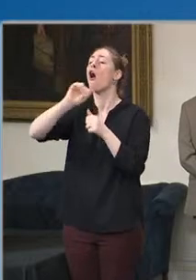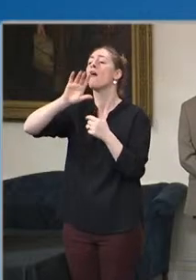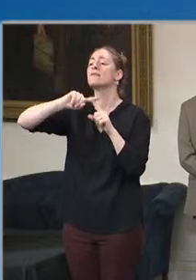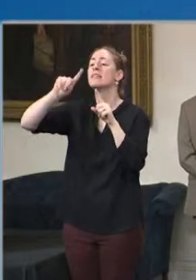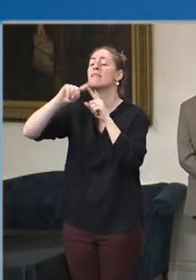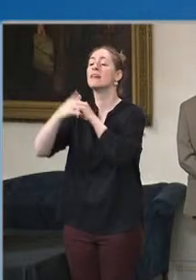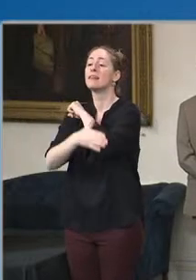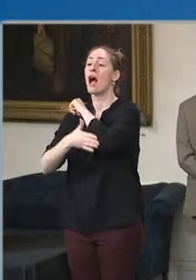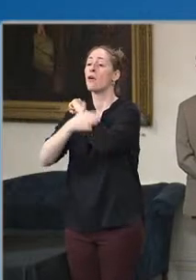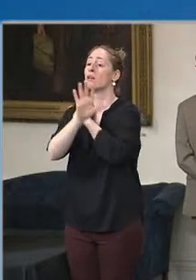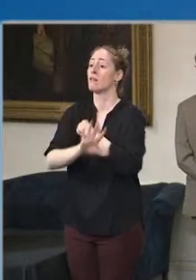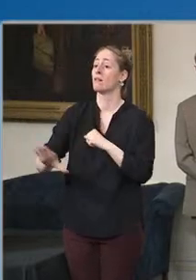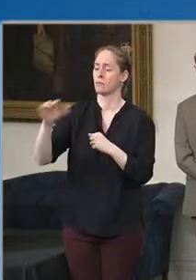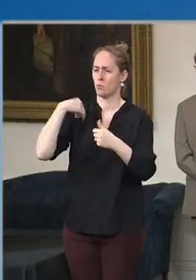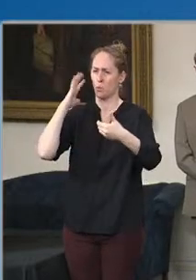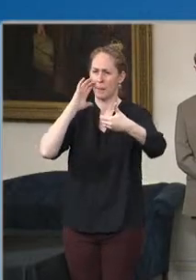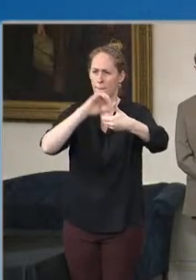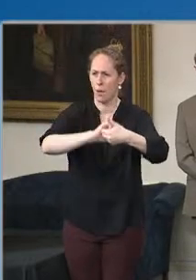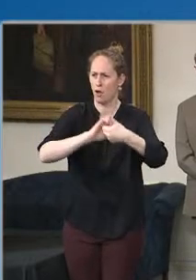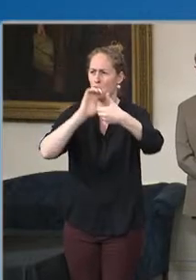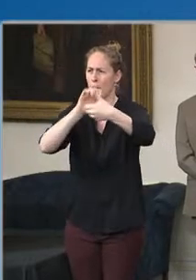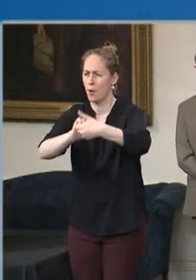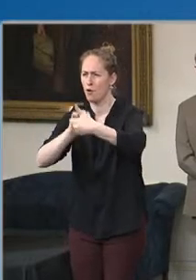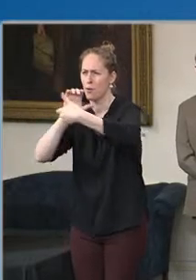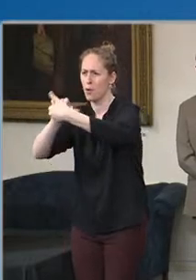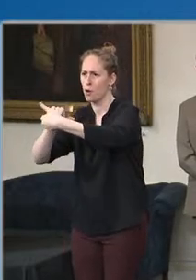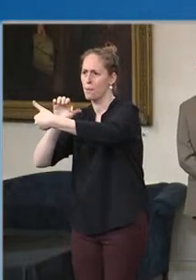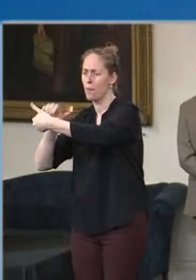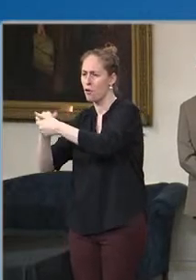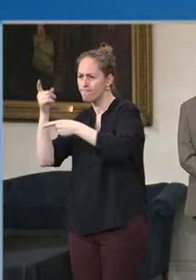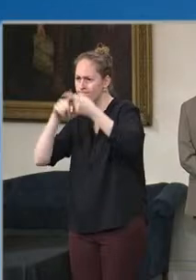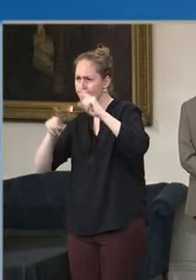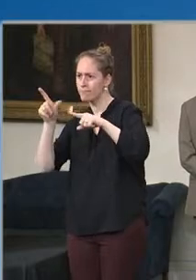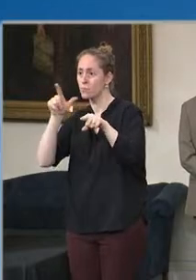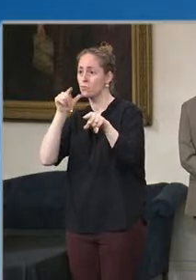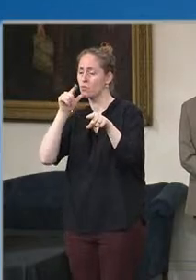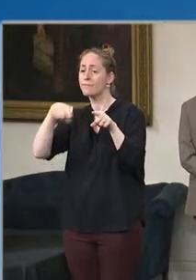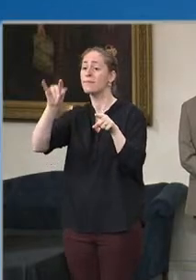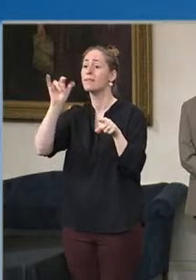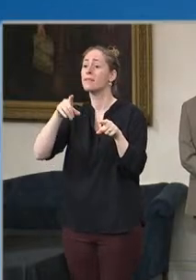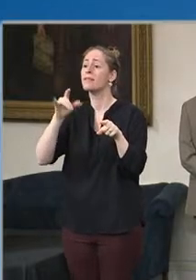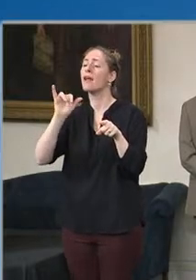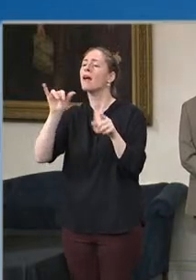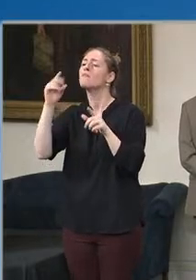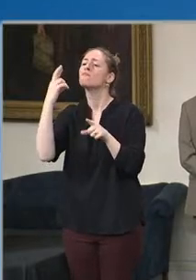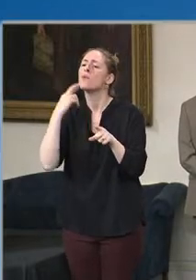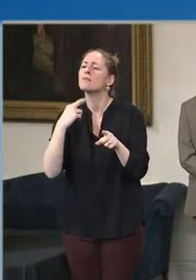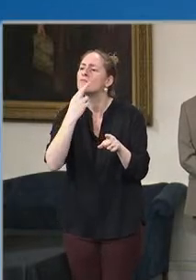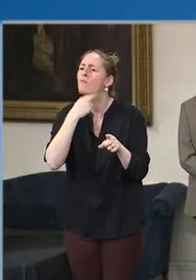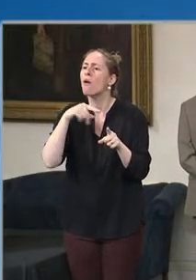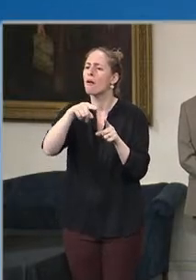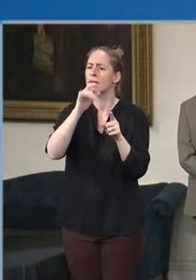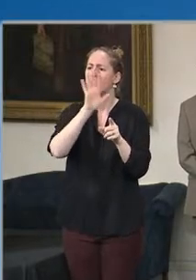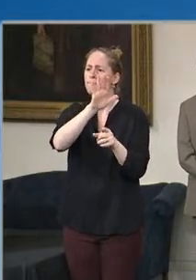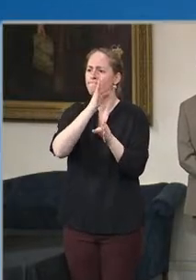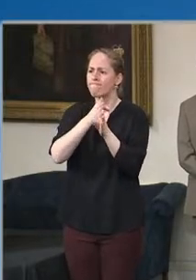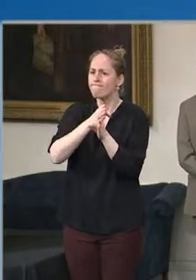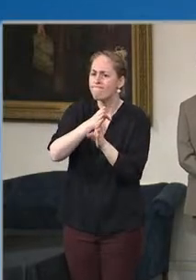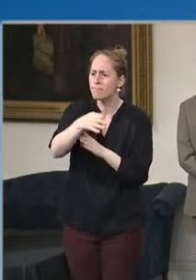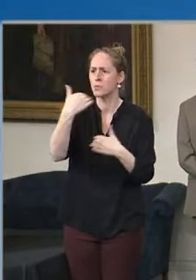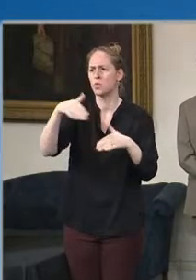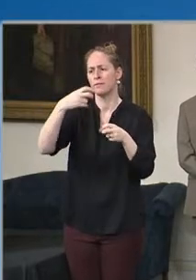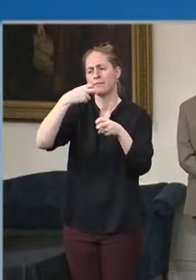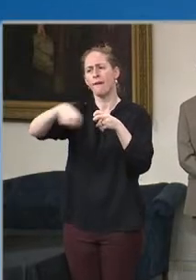assistance to the state's restaurants who have been particularly challenged this year. Through the governor's initiatives, we've provided $2